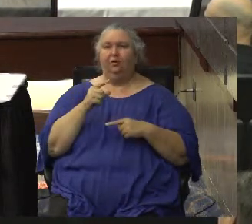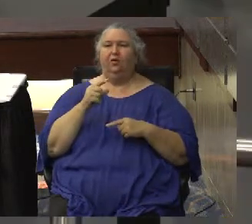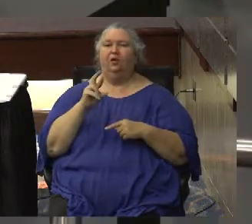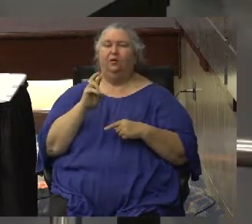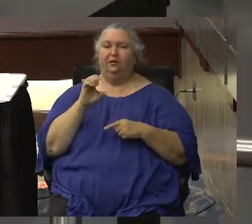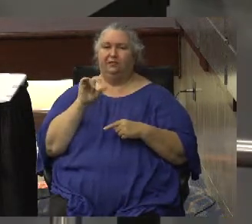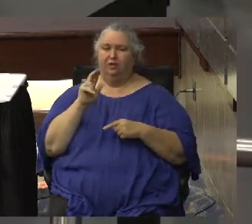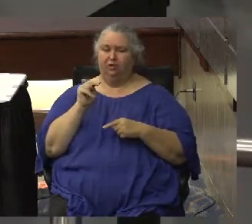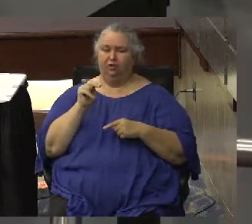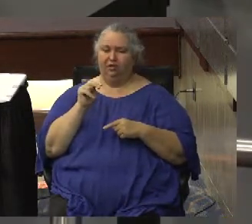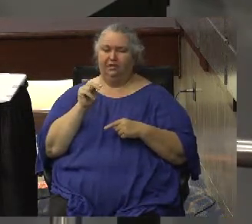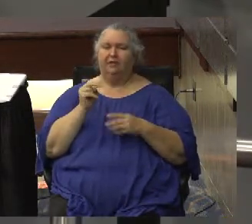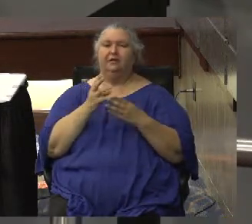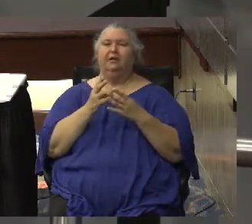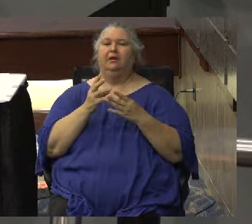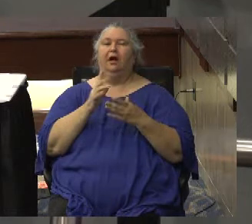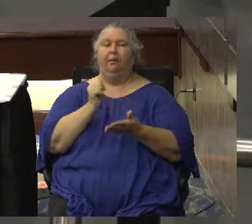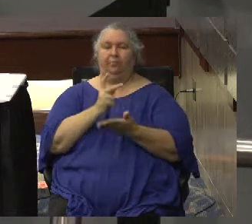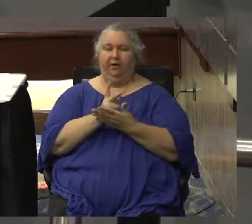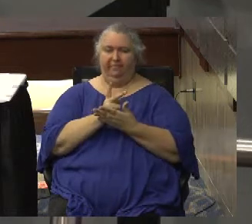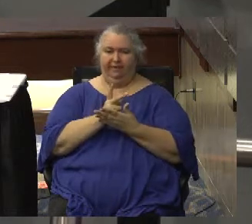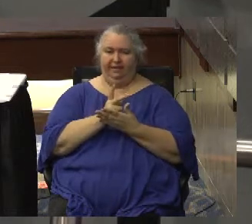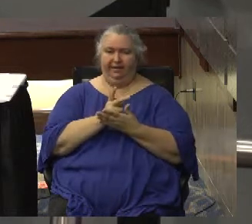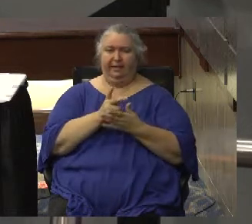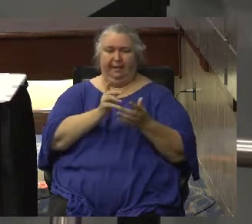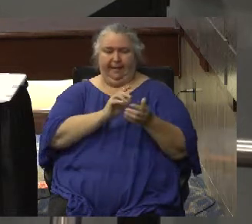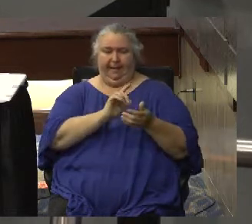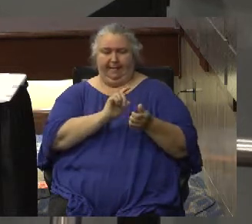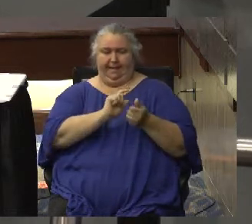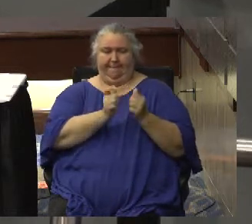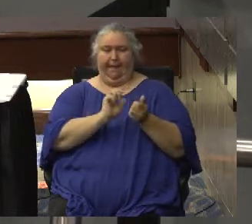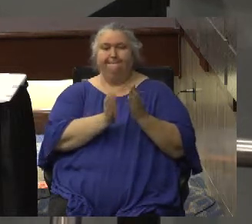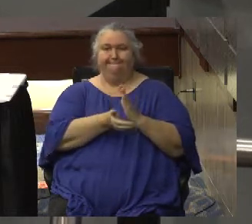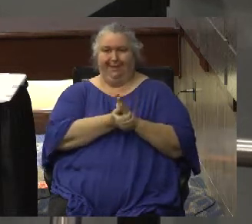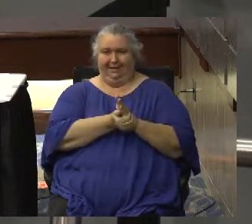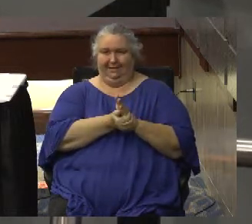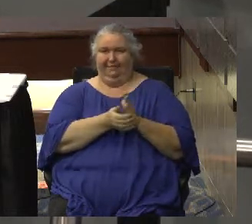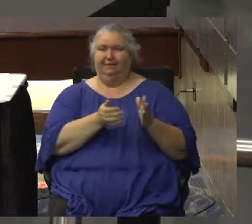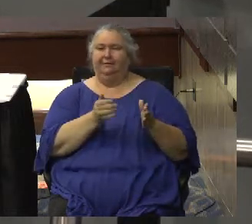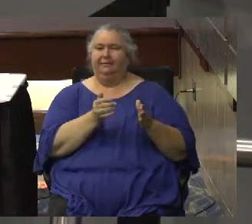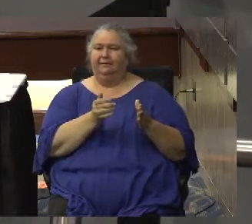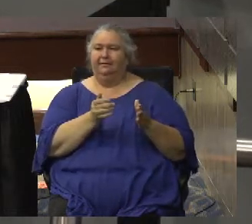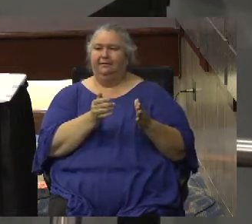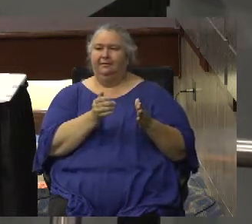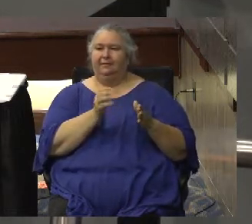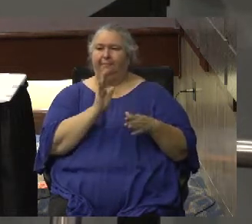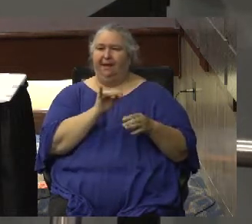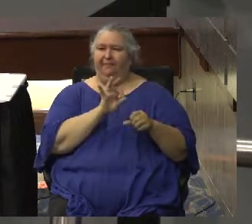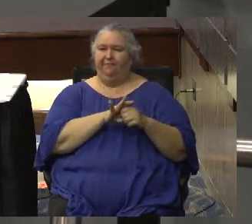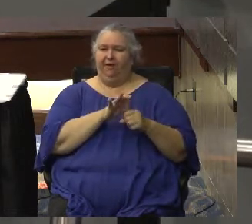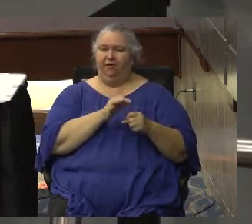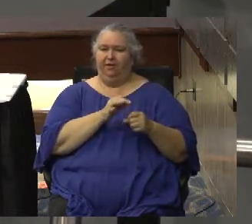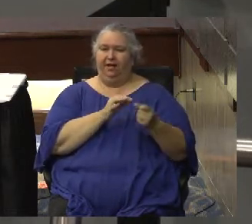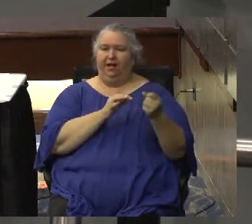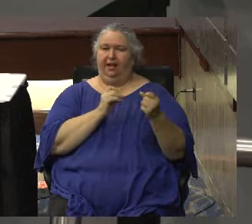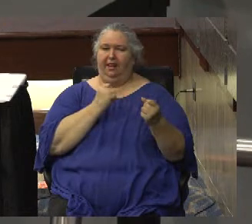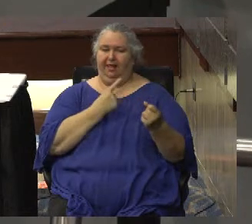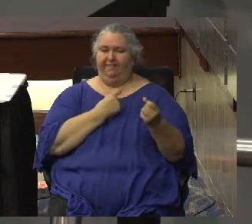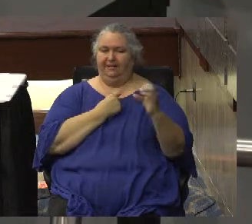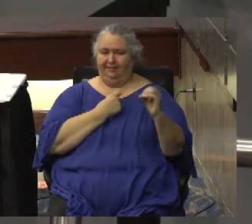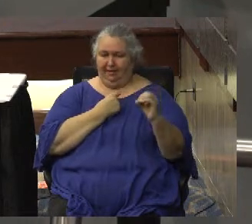the following subdivision plat. Amended preliminary plat of the SunWest Village Edition. By a vote of 11-0, the Plan